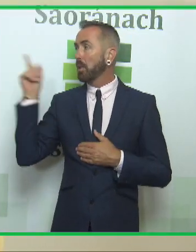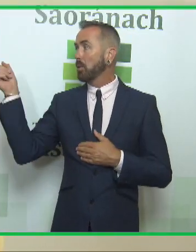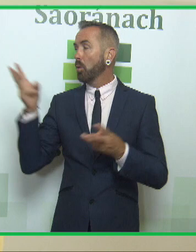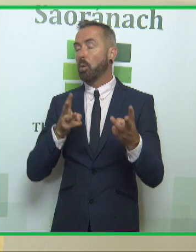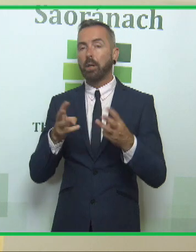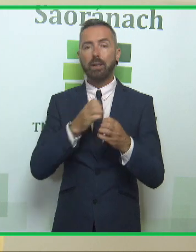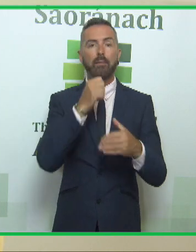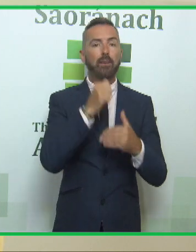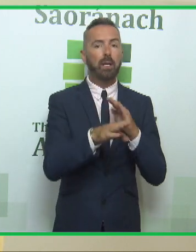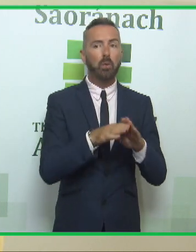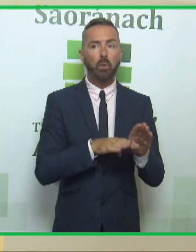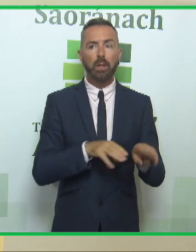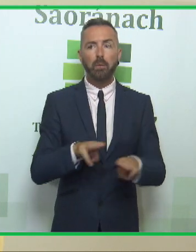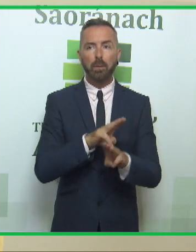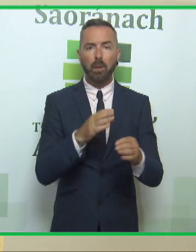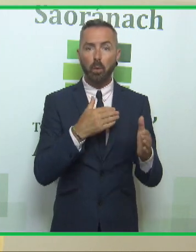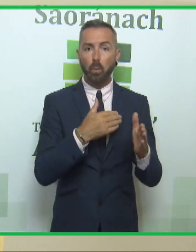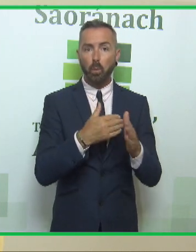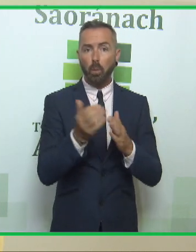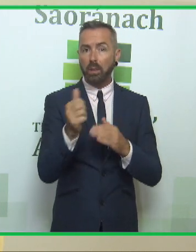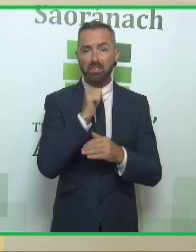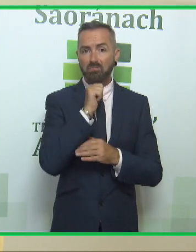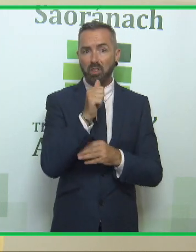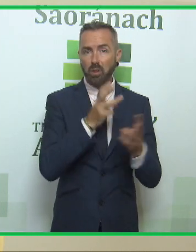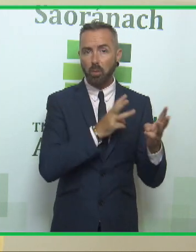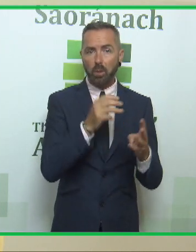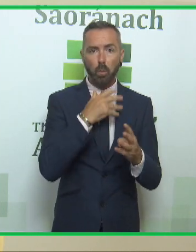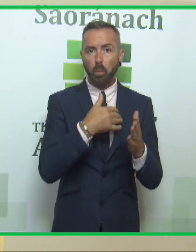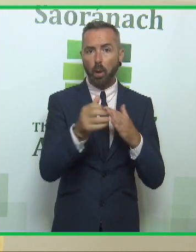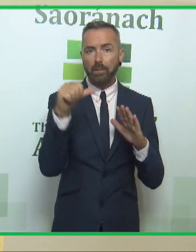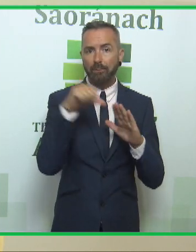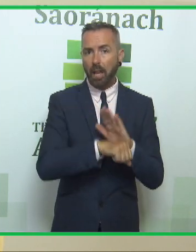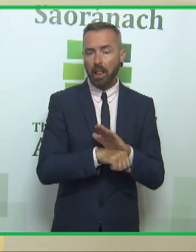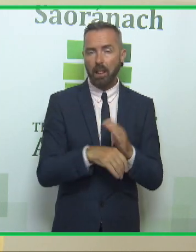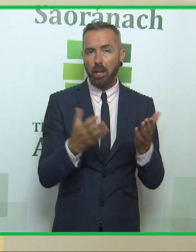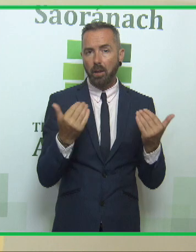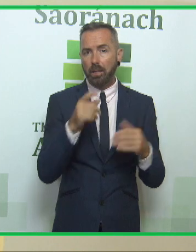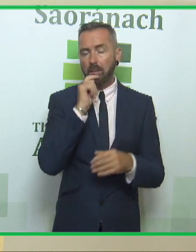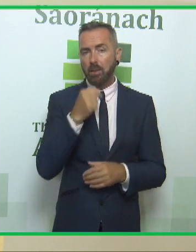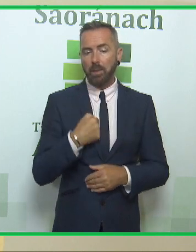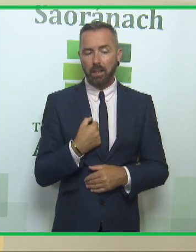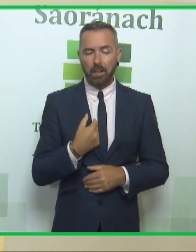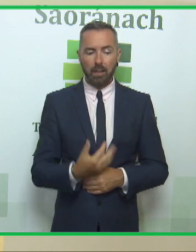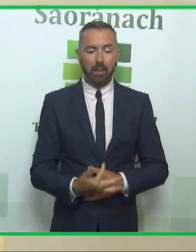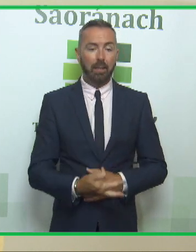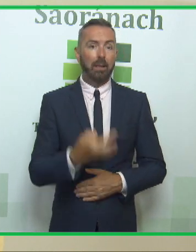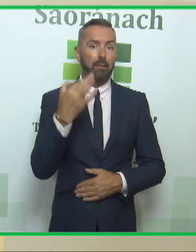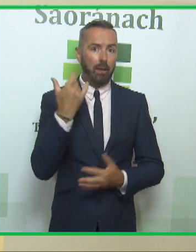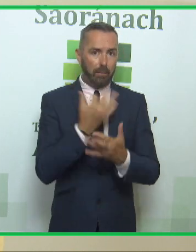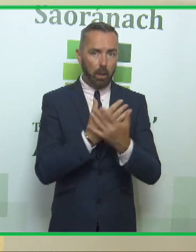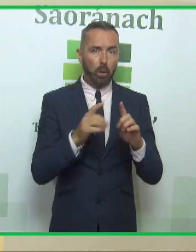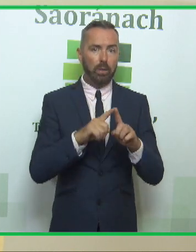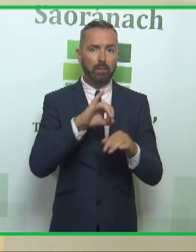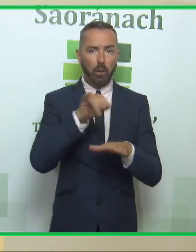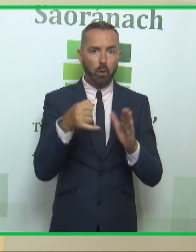people. What's not working? What is not working? You know, if there are a multiplicity of services,